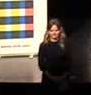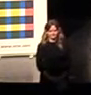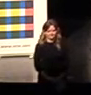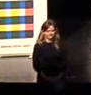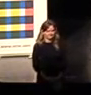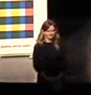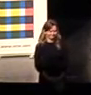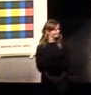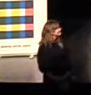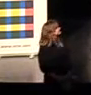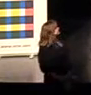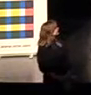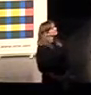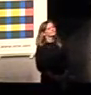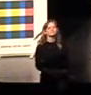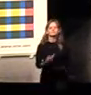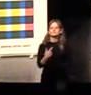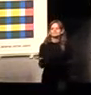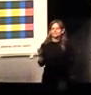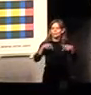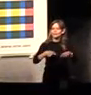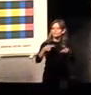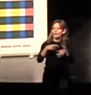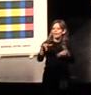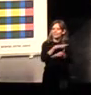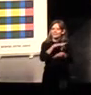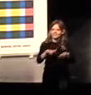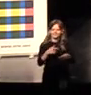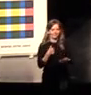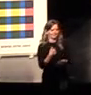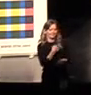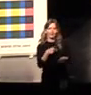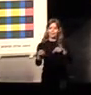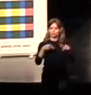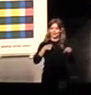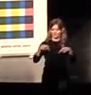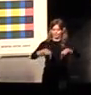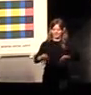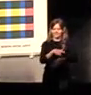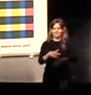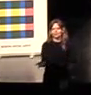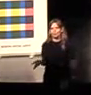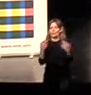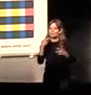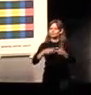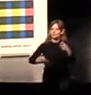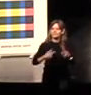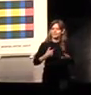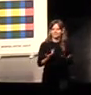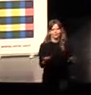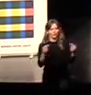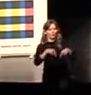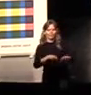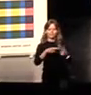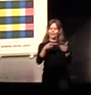zo welkom de katheter en gegevens direct writer welcome to brussels welcome to this idea